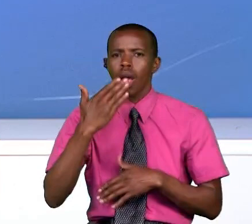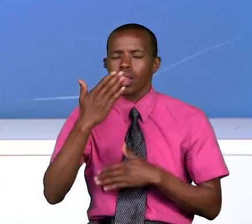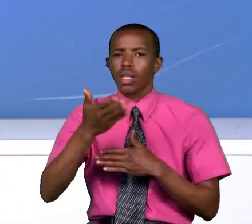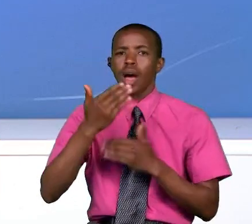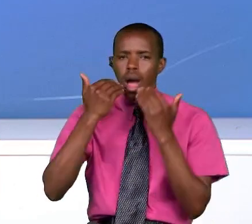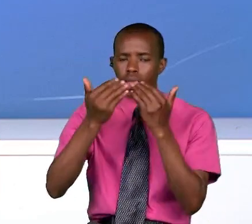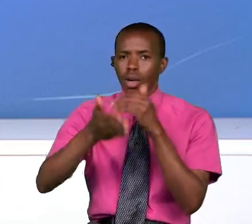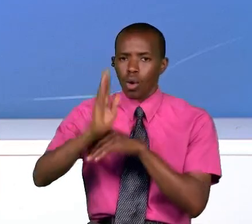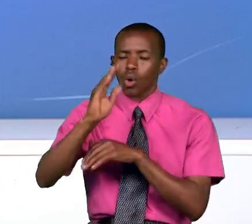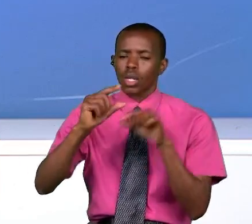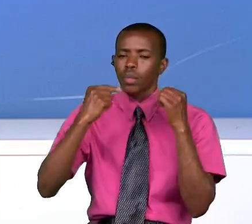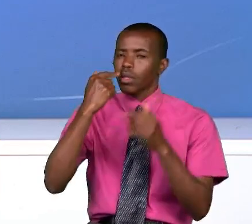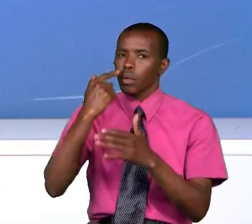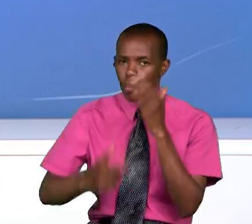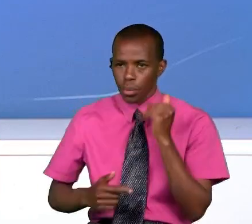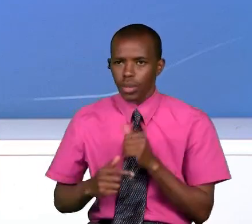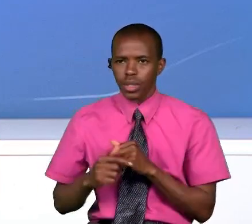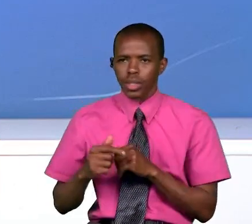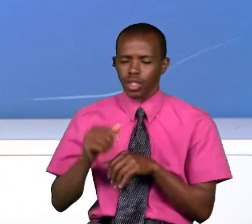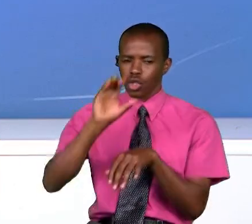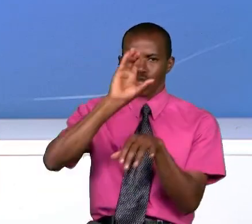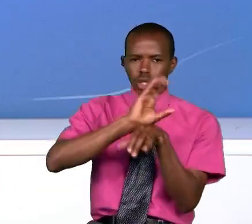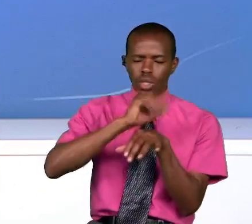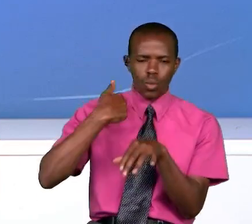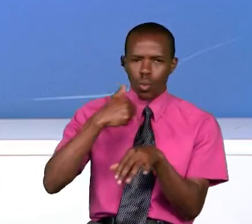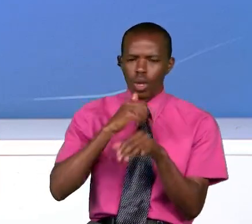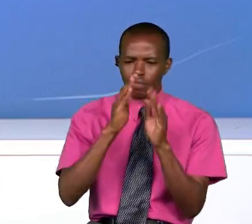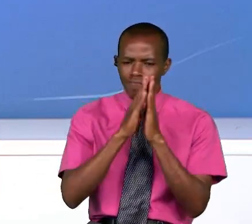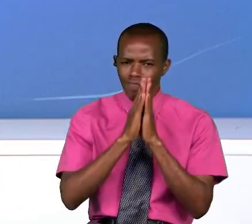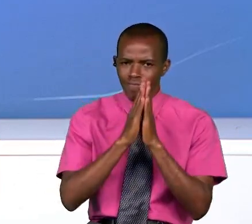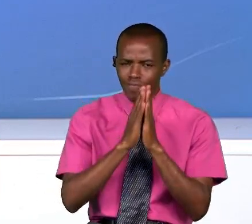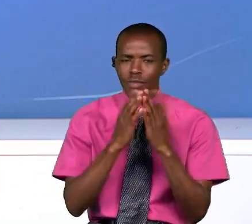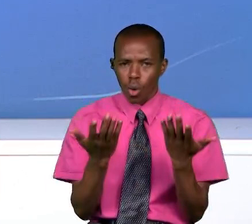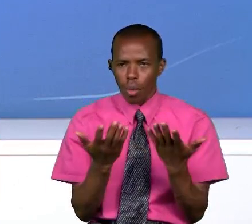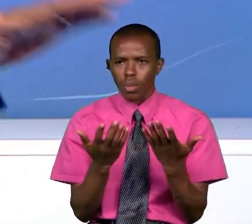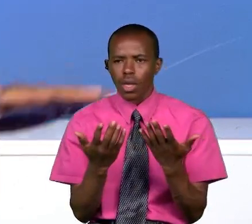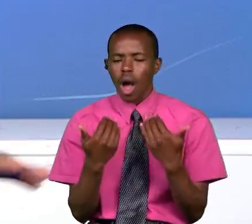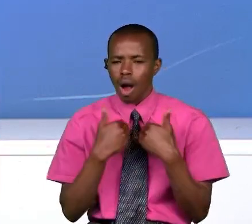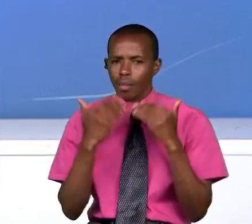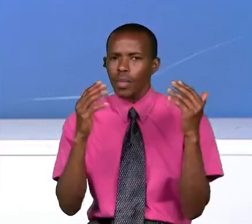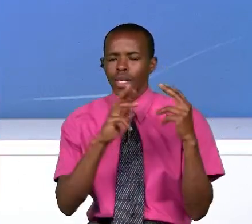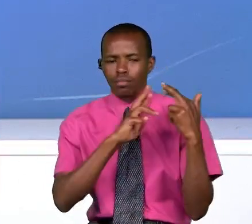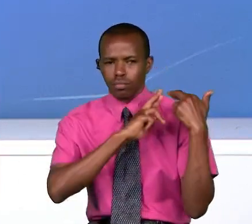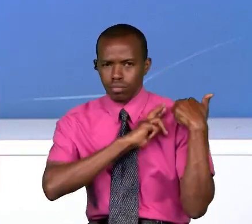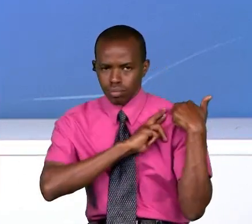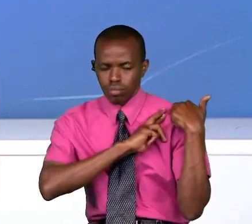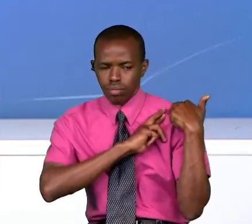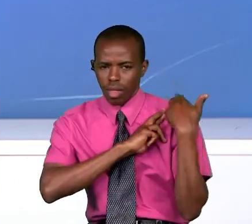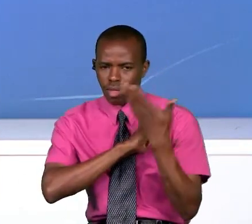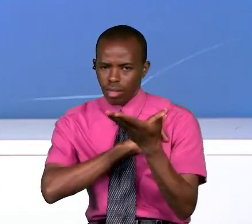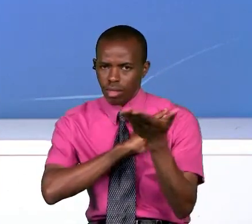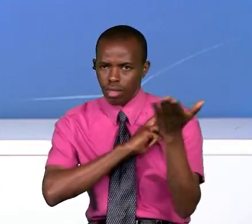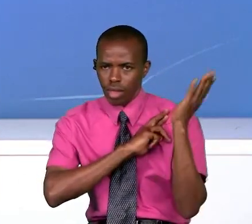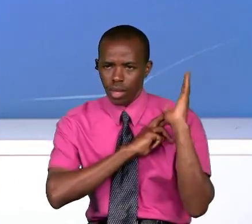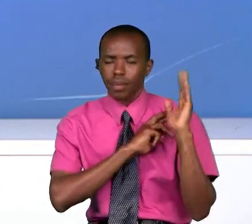Pastor, what he said, like as a pastor, as a church, we have played a big role, not just in prayer, but also outside here. We